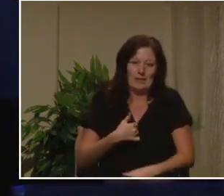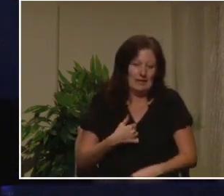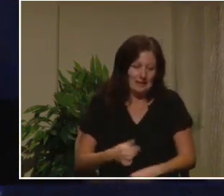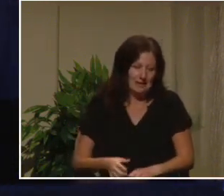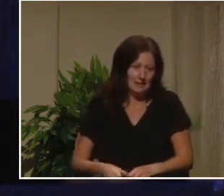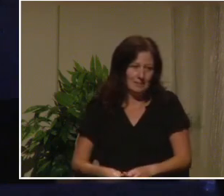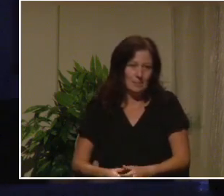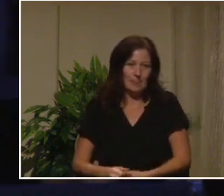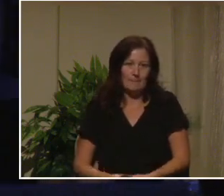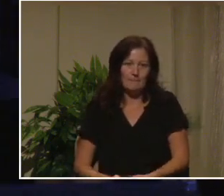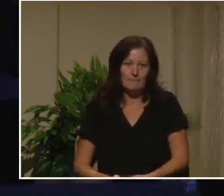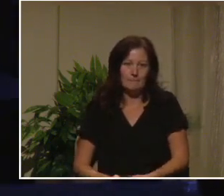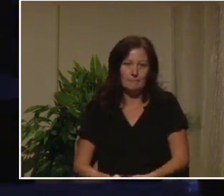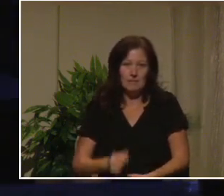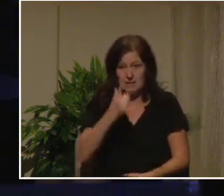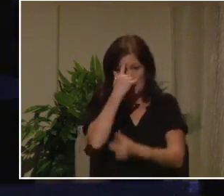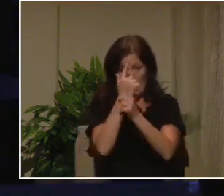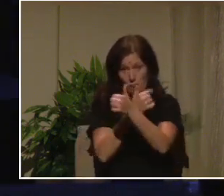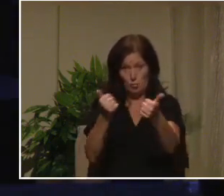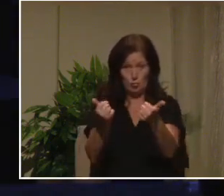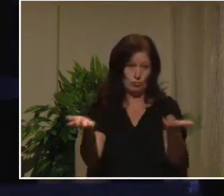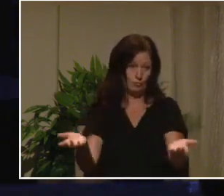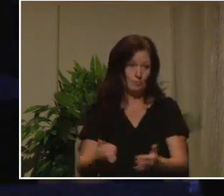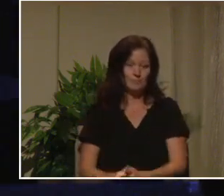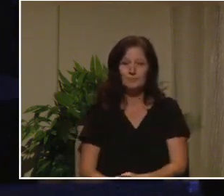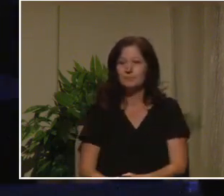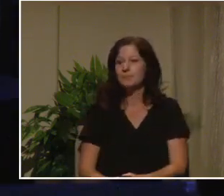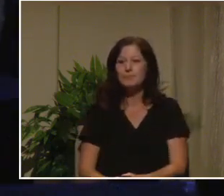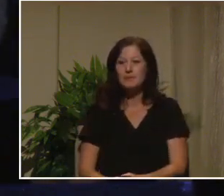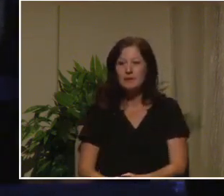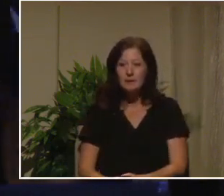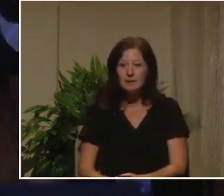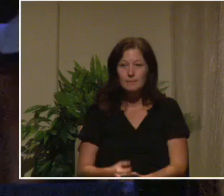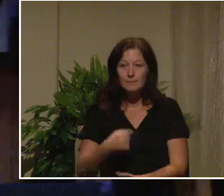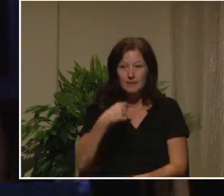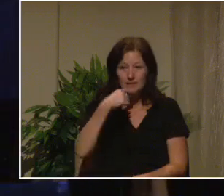And I'll leave that up to you, but I will tell you this,